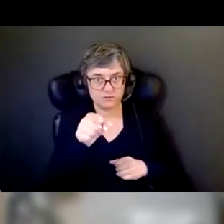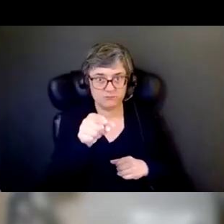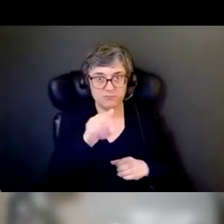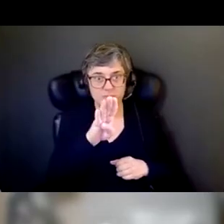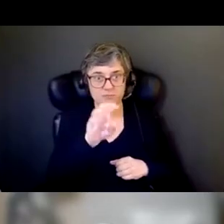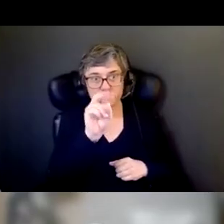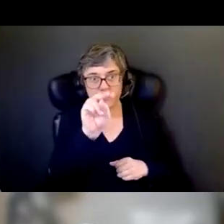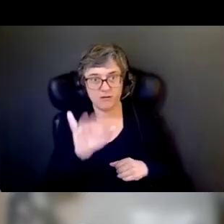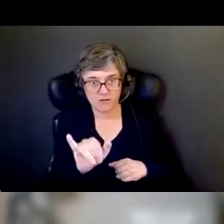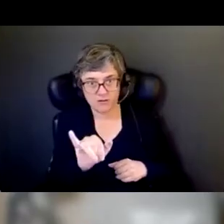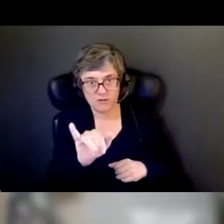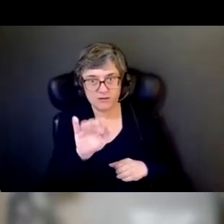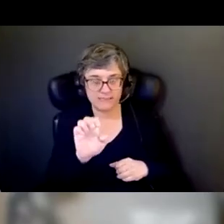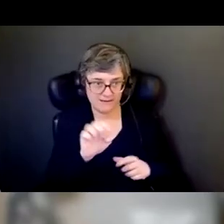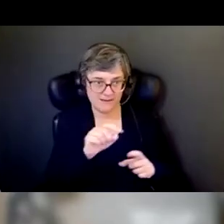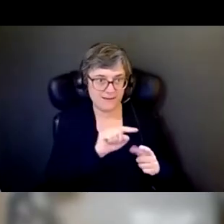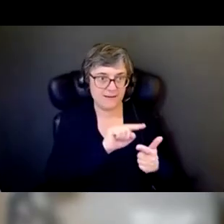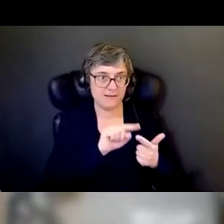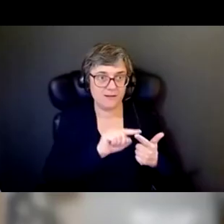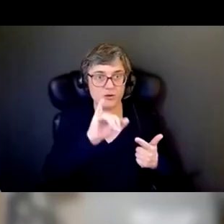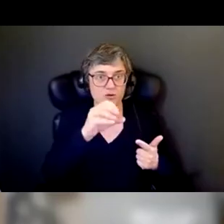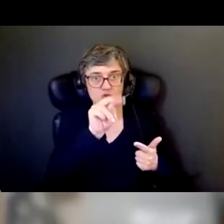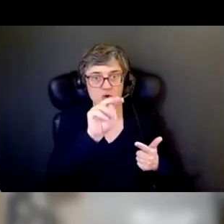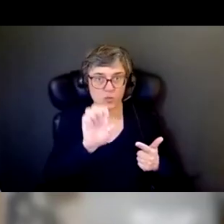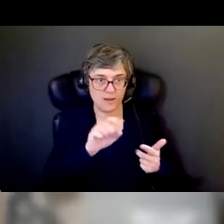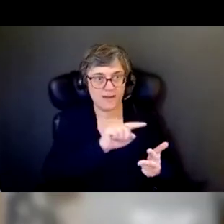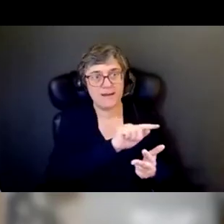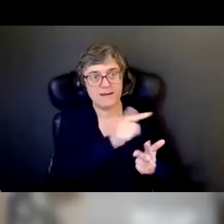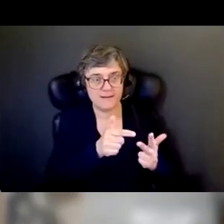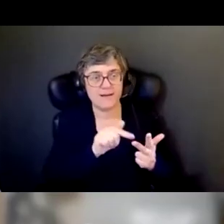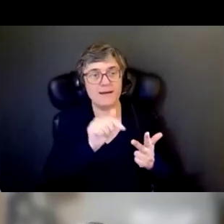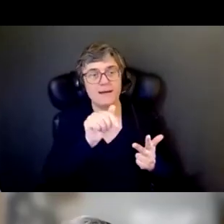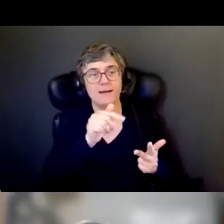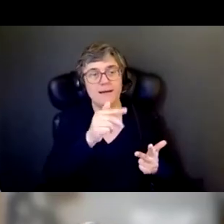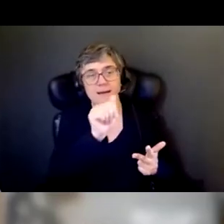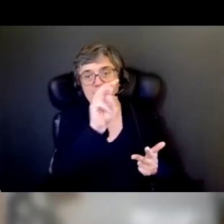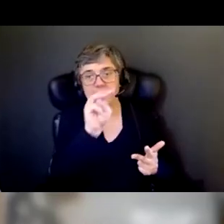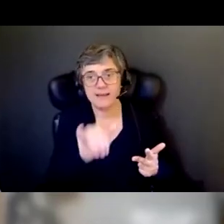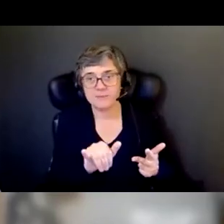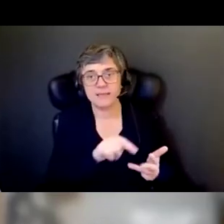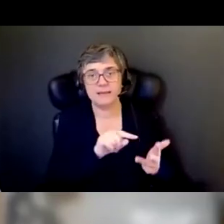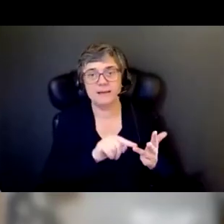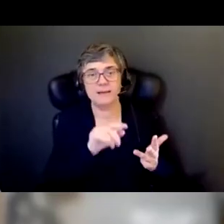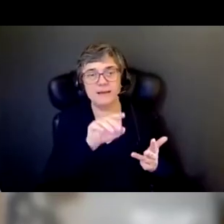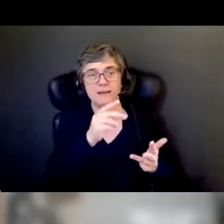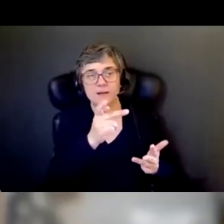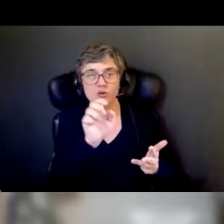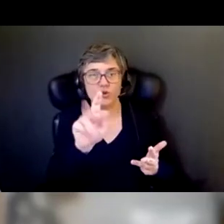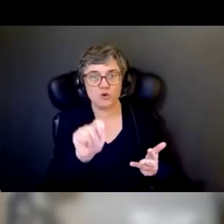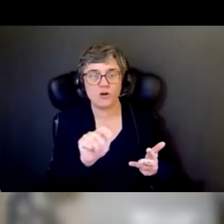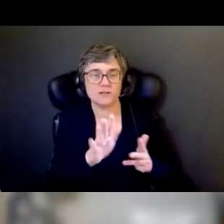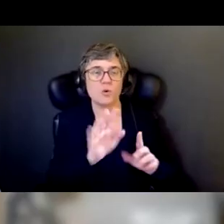we'll do Joanne, Amy, and Kurt. From your perspectives, which are very different as we